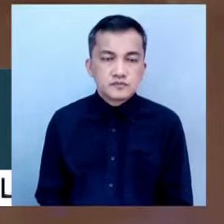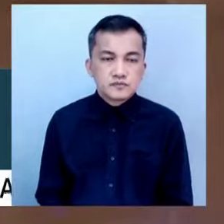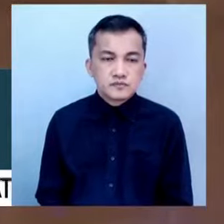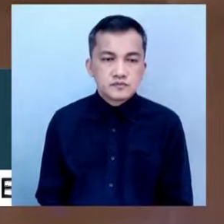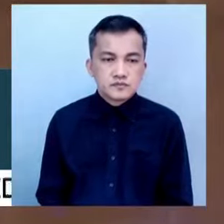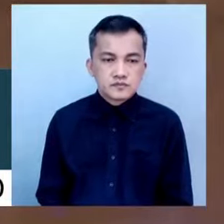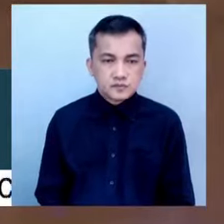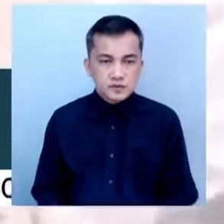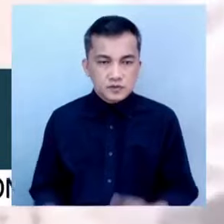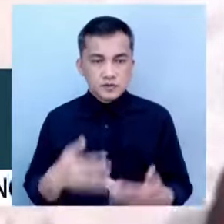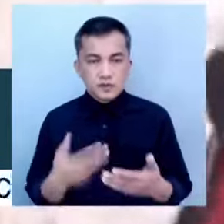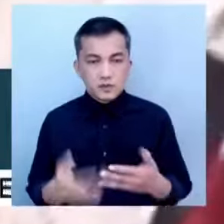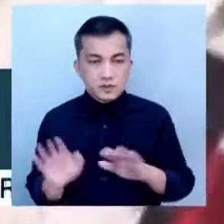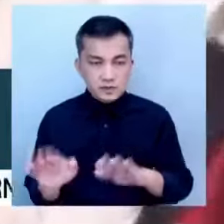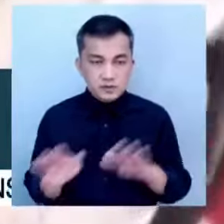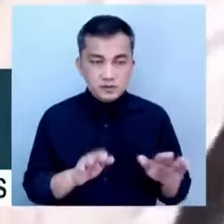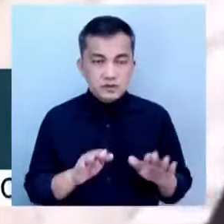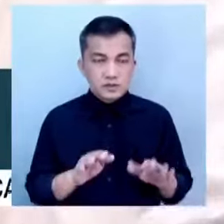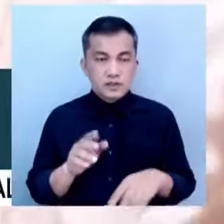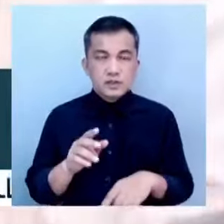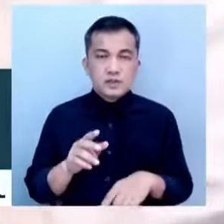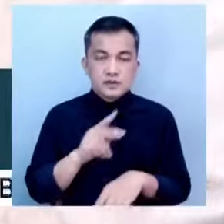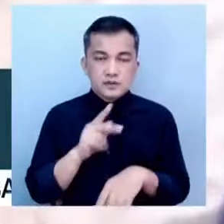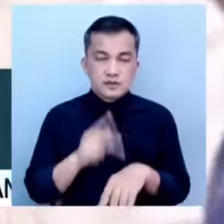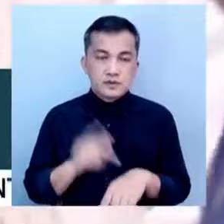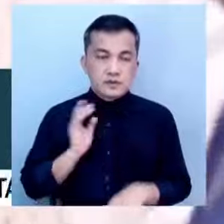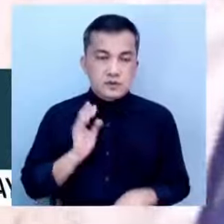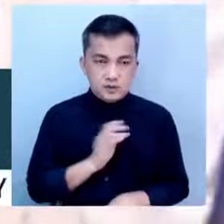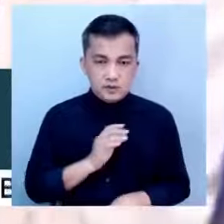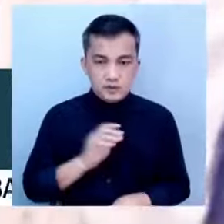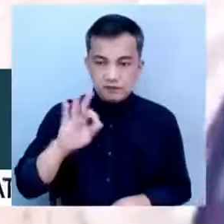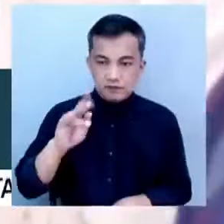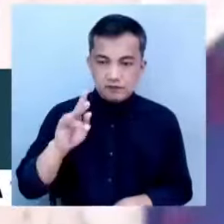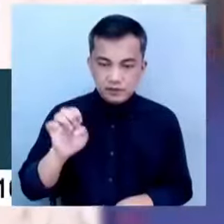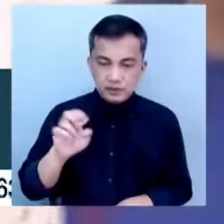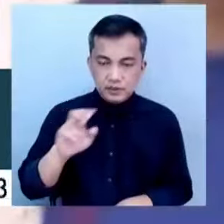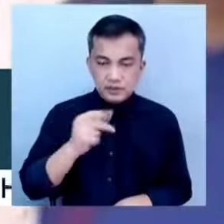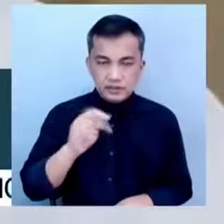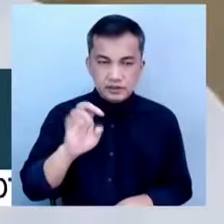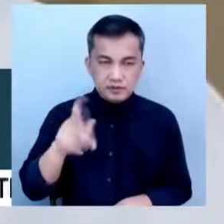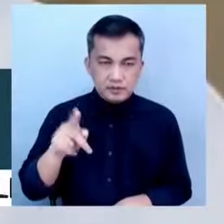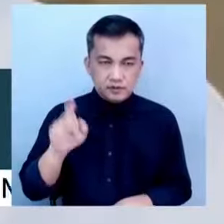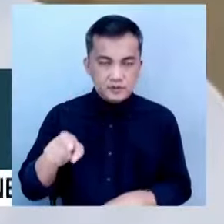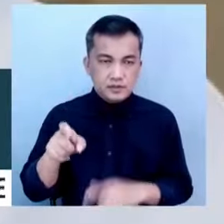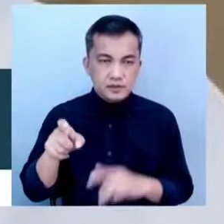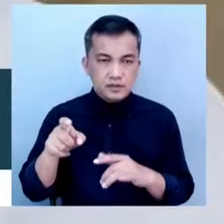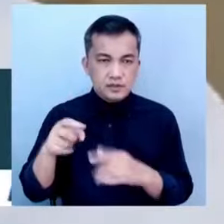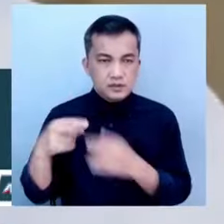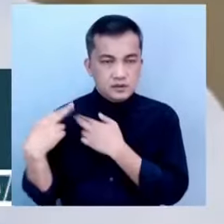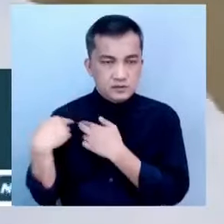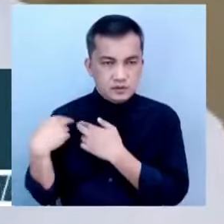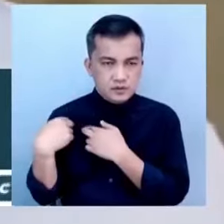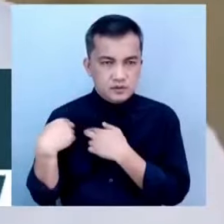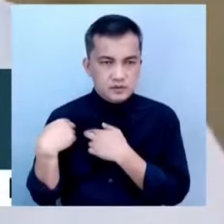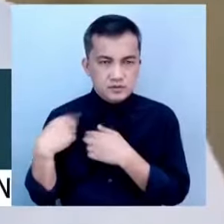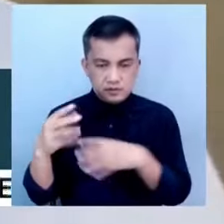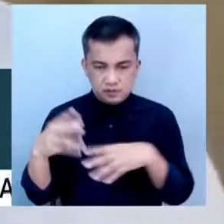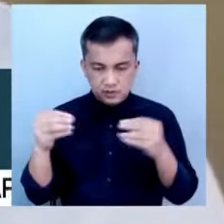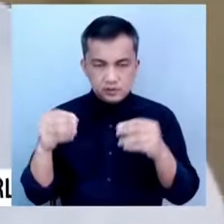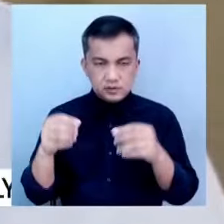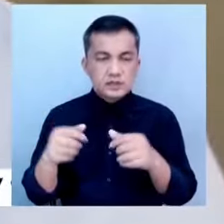Despite that assurance, Philippine lawmaker Franz Castro believes NGCP should be held accountable for the blackout in the area as well